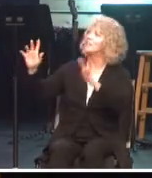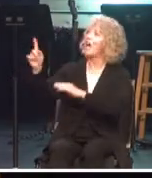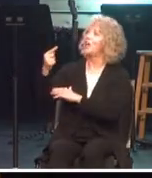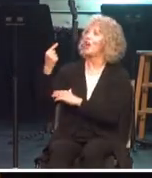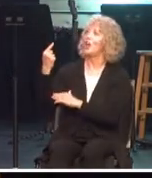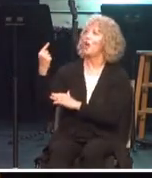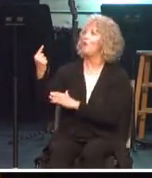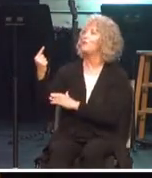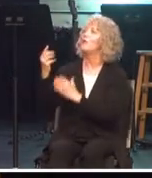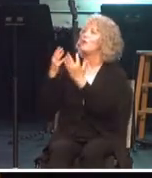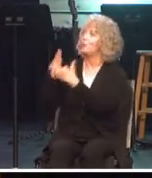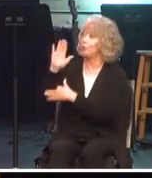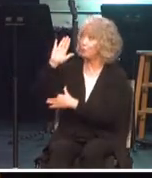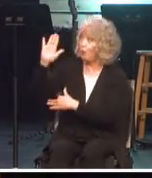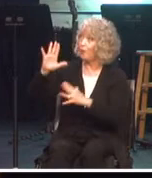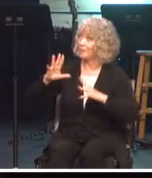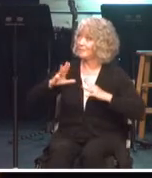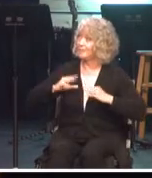by the Father.